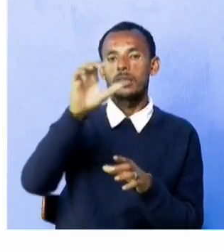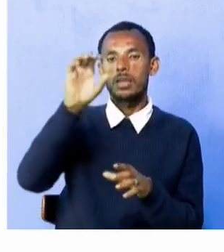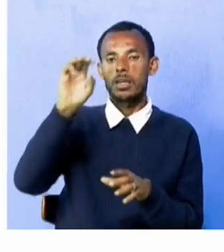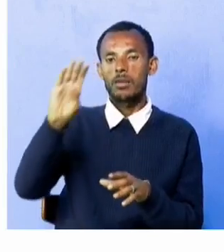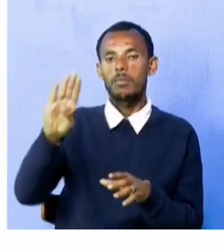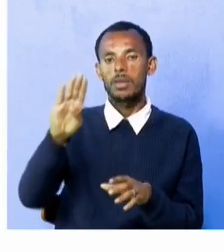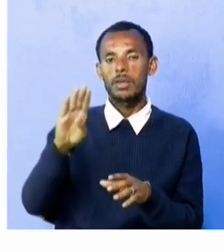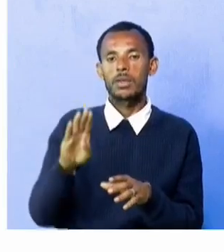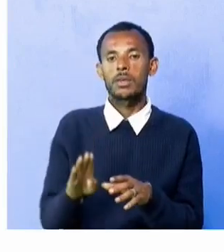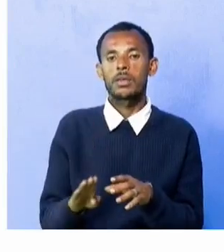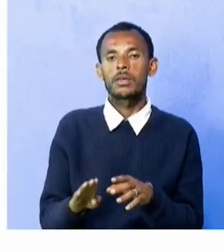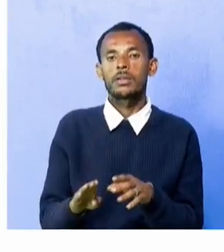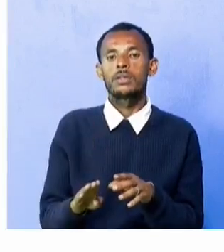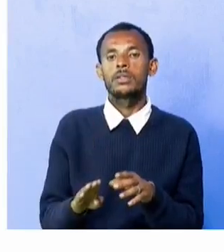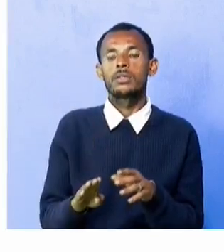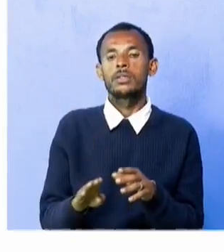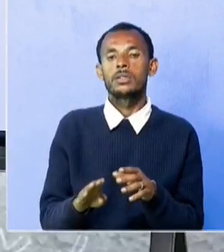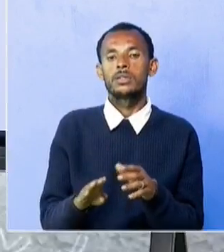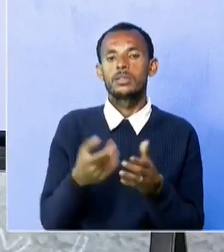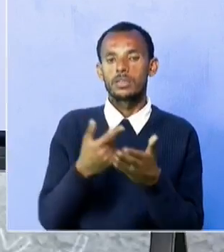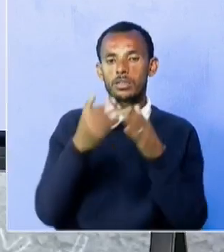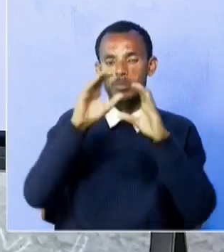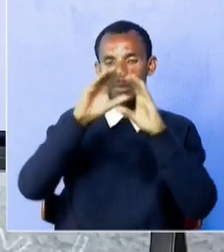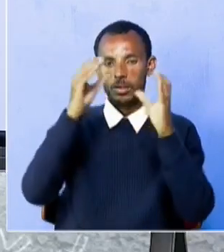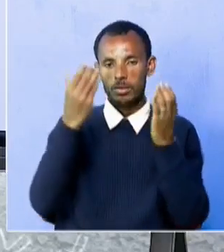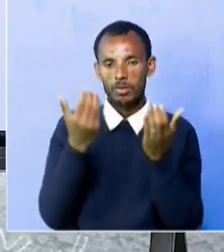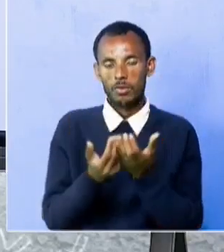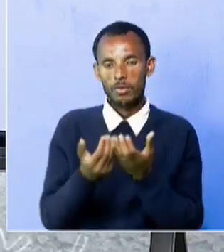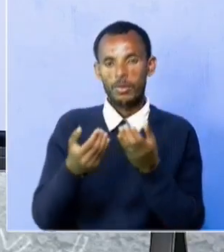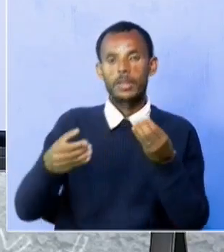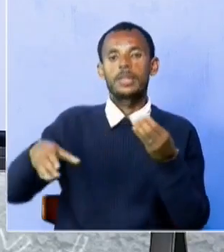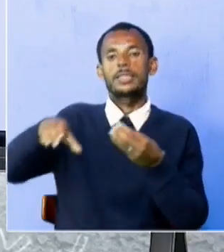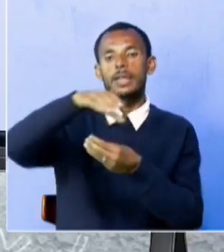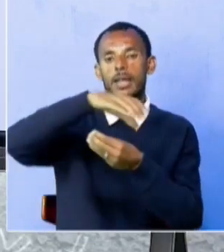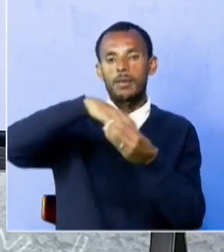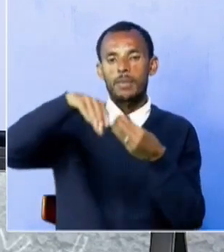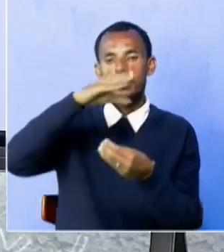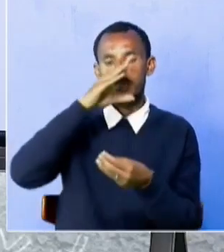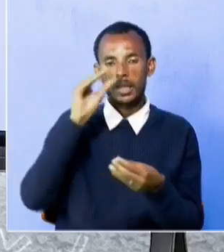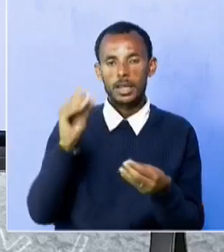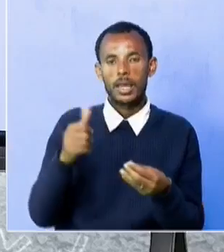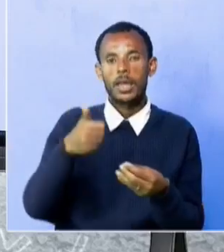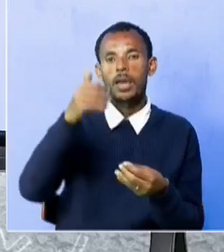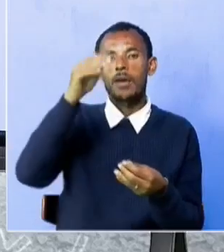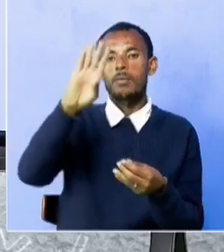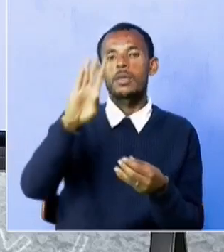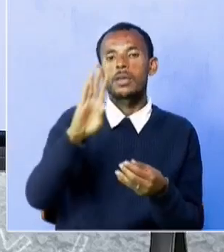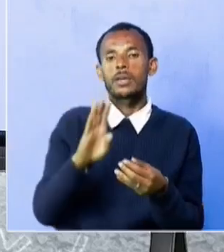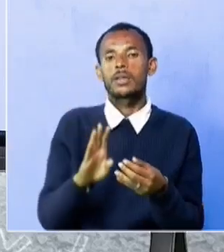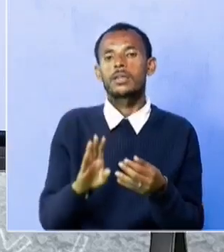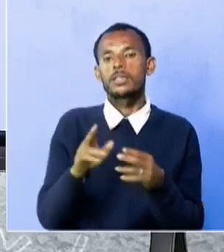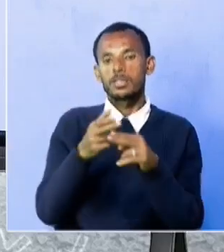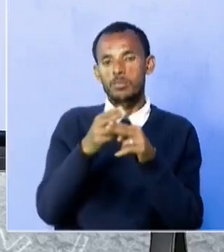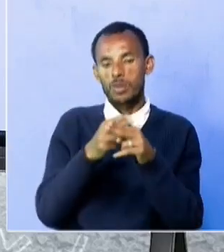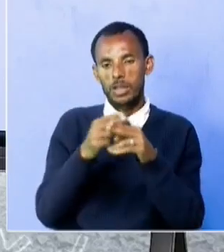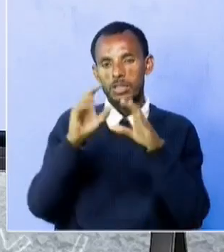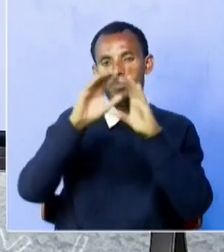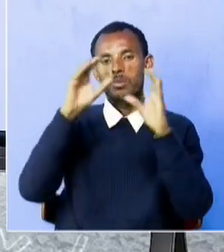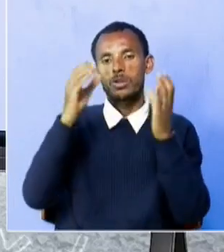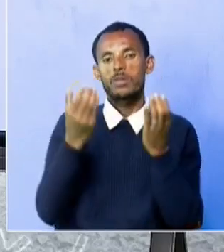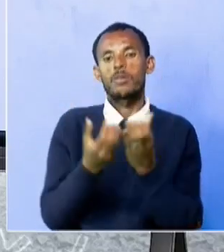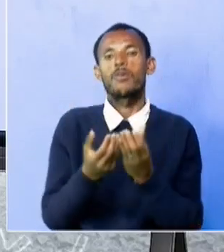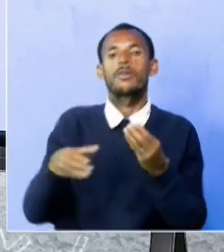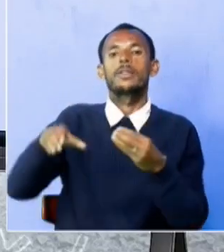is this part of the circumference, and arc AB is the smaller portion of